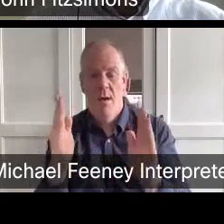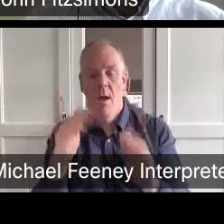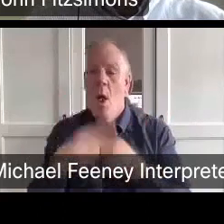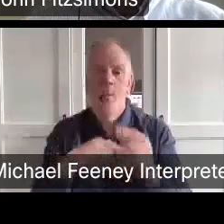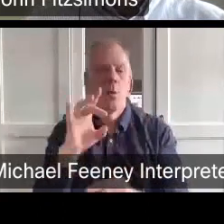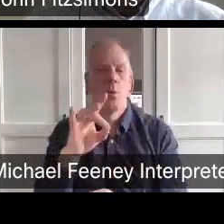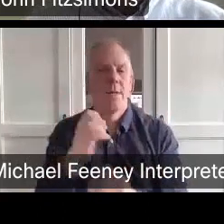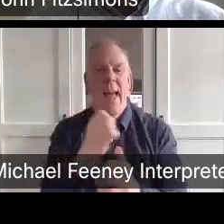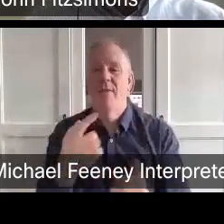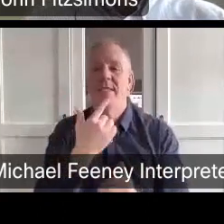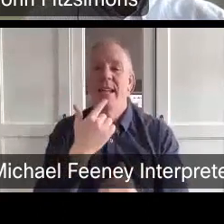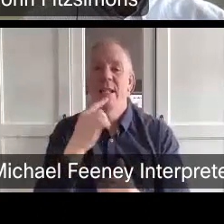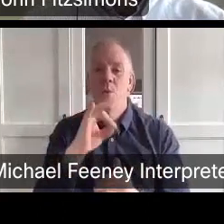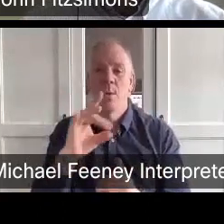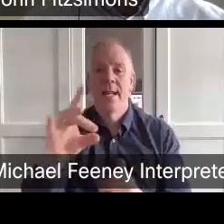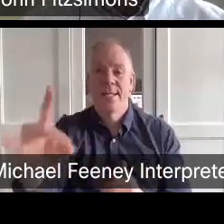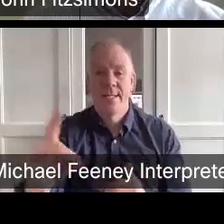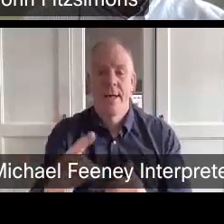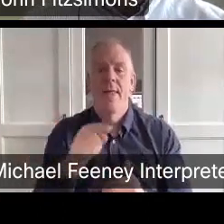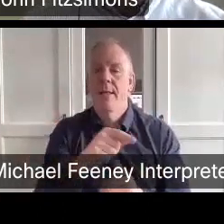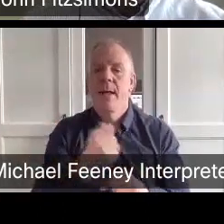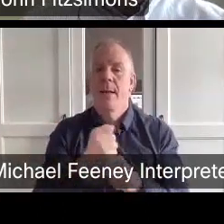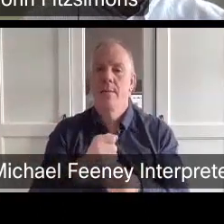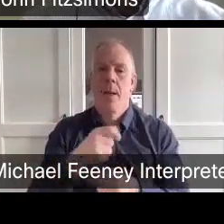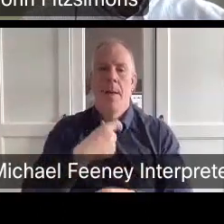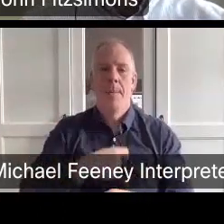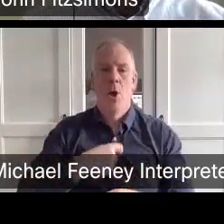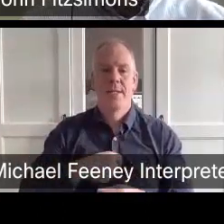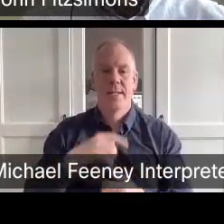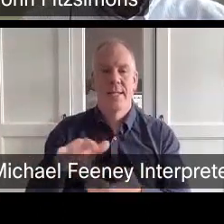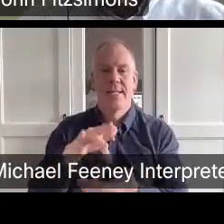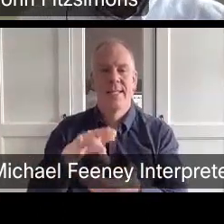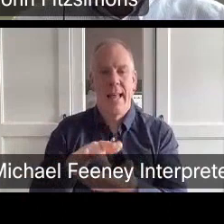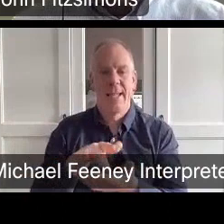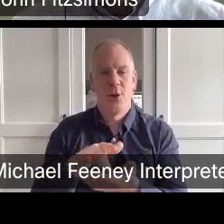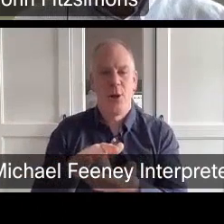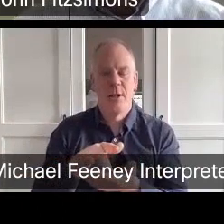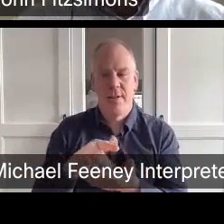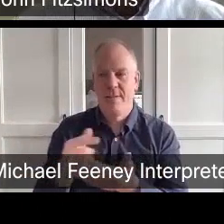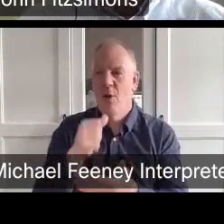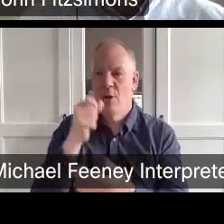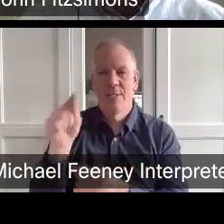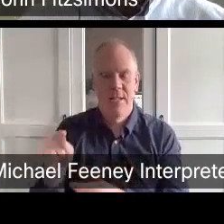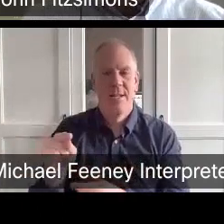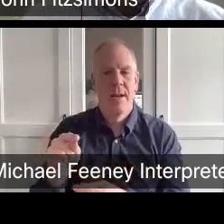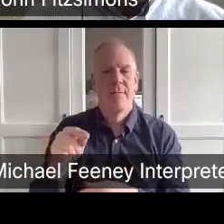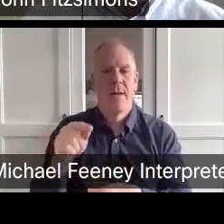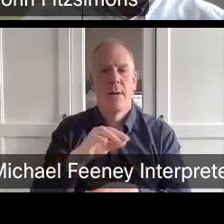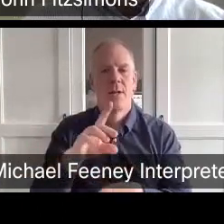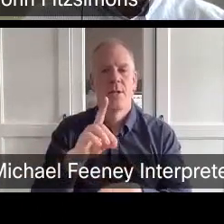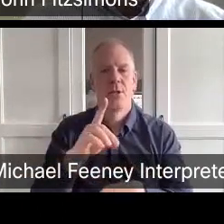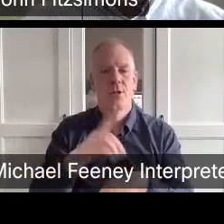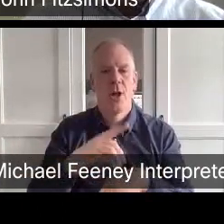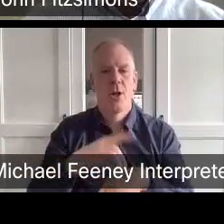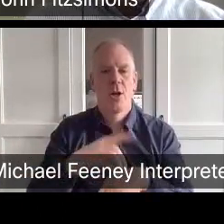every second Tuesday, and this one is on person-centered lean with Dr. Sean Paul Teeling from the Lean Academy